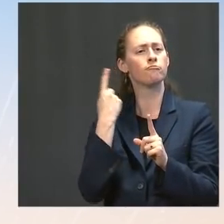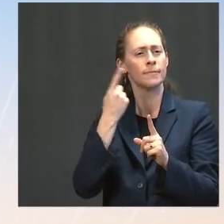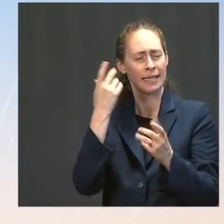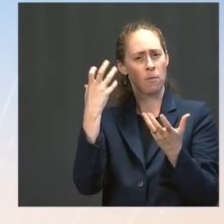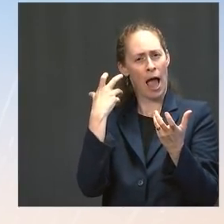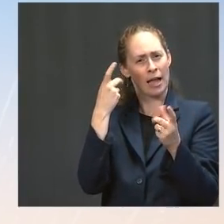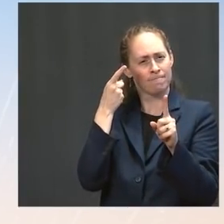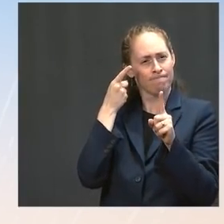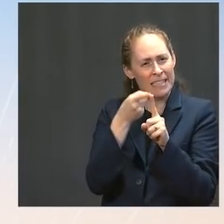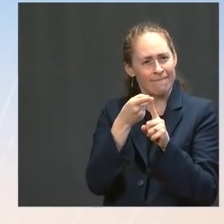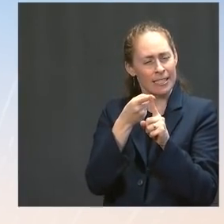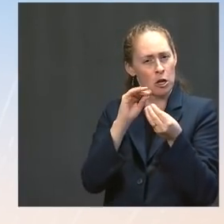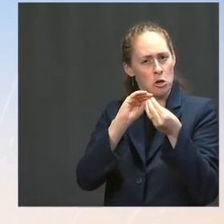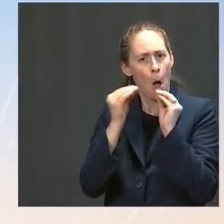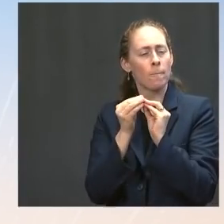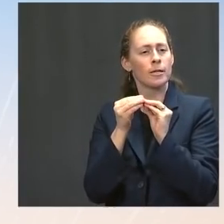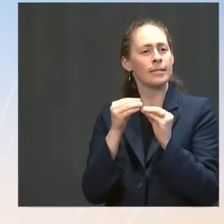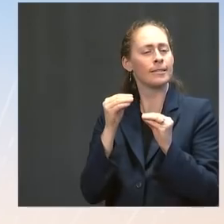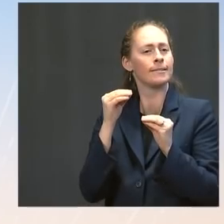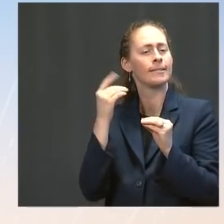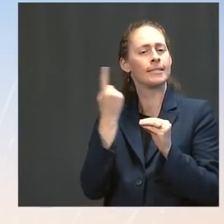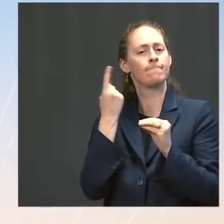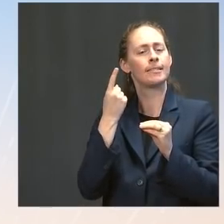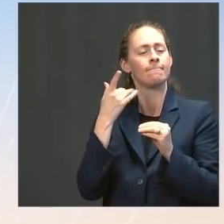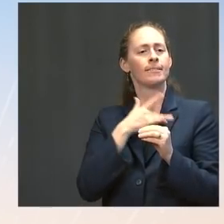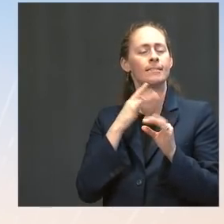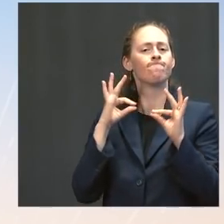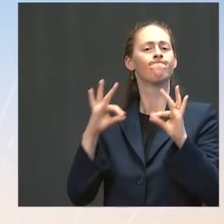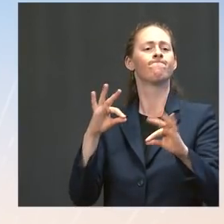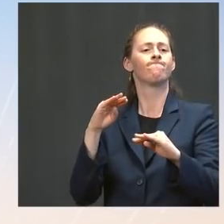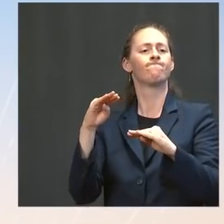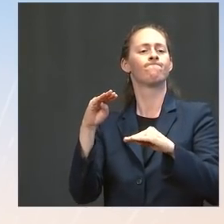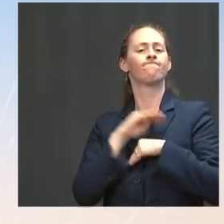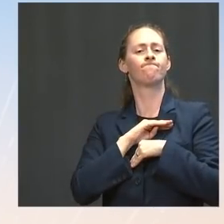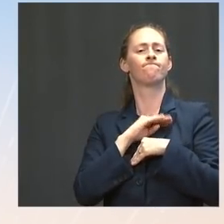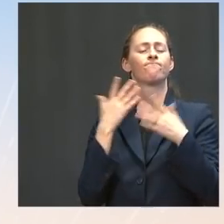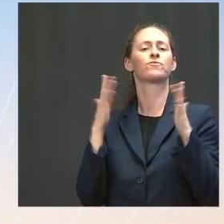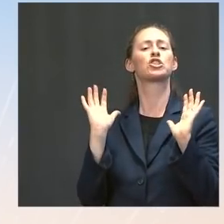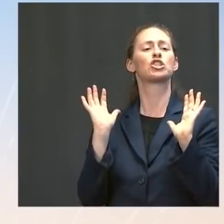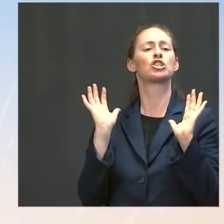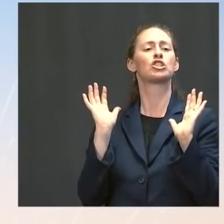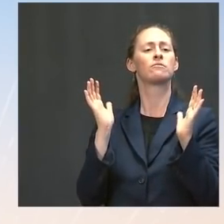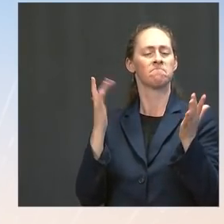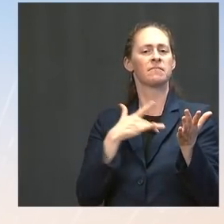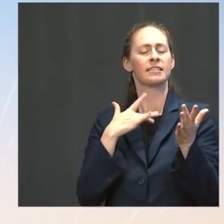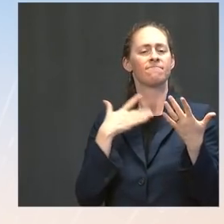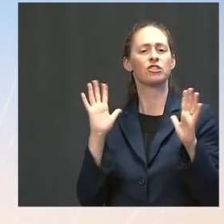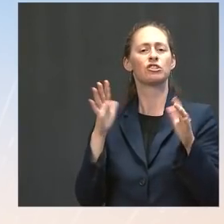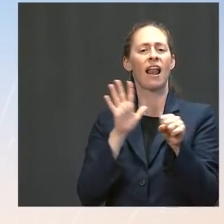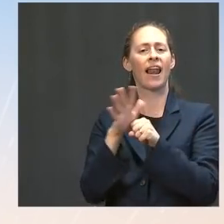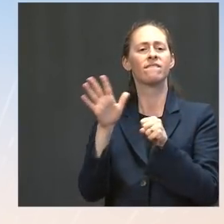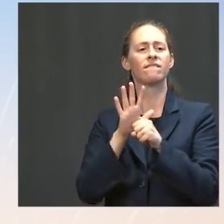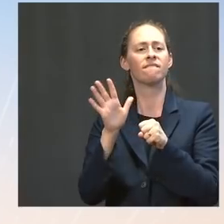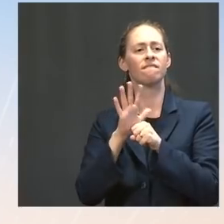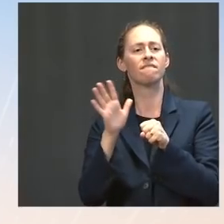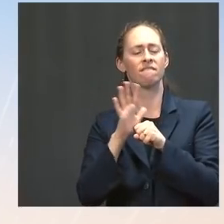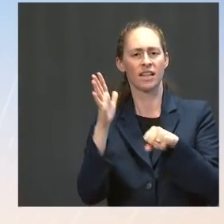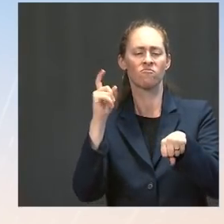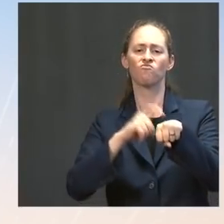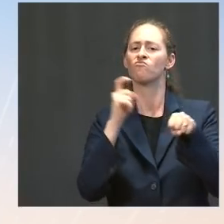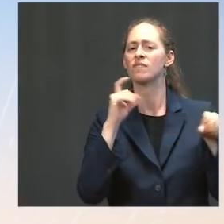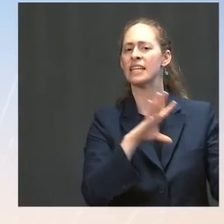question about lawmakers who traveled to Afghanistan. Sure. Was the White House aware of those members of Congress that traveled to Kabul?